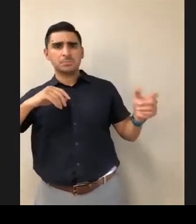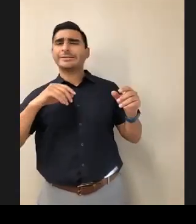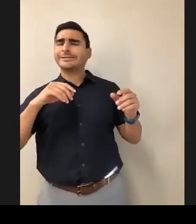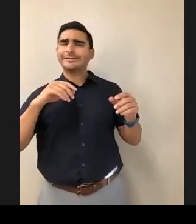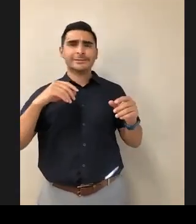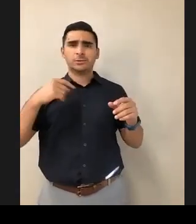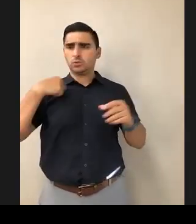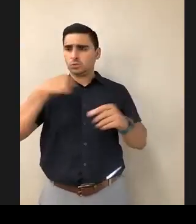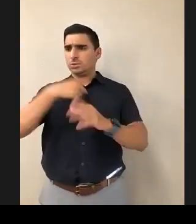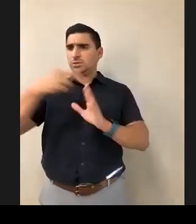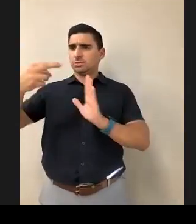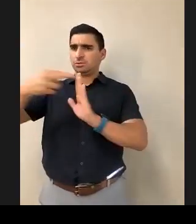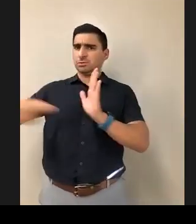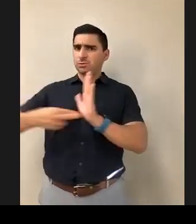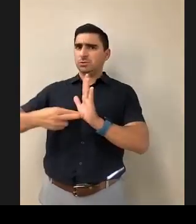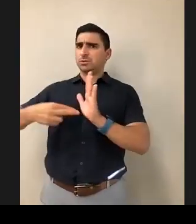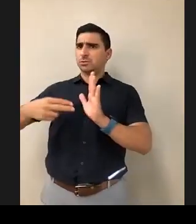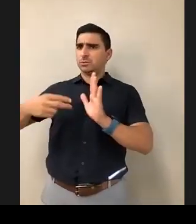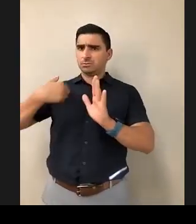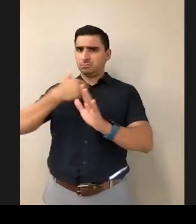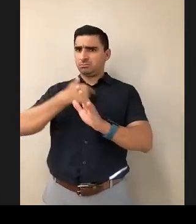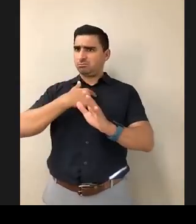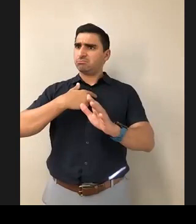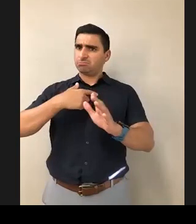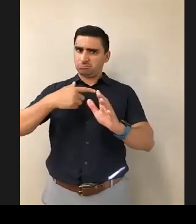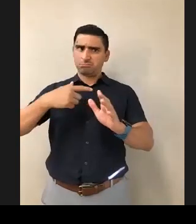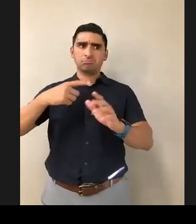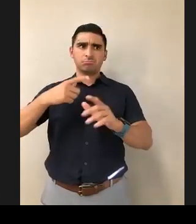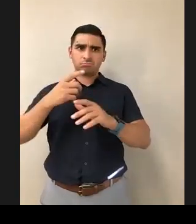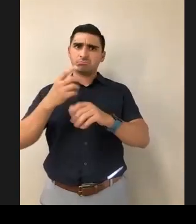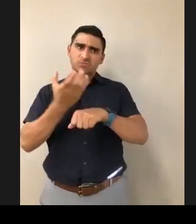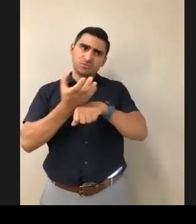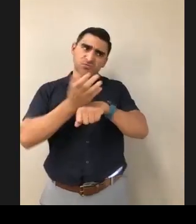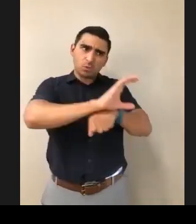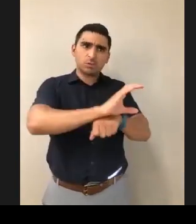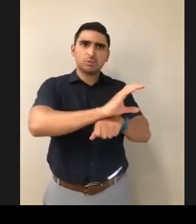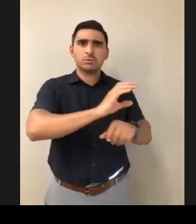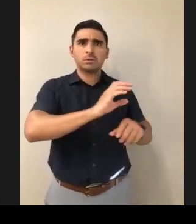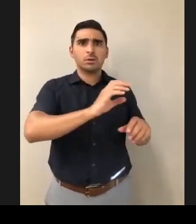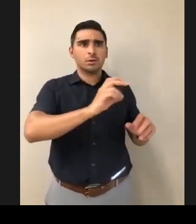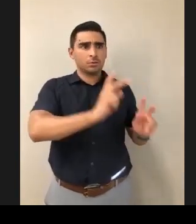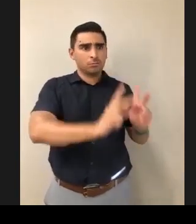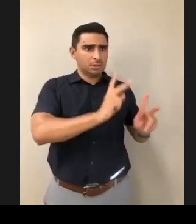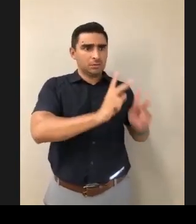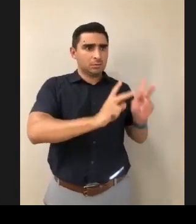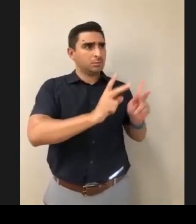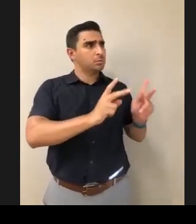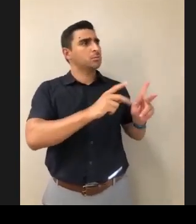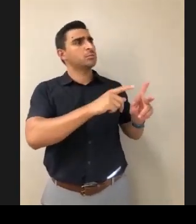rules on people who they don't necessarily feel are the same as them.